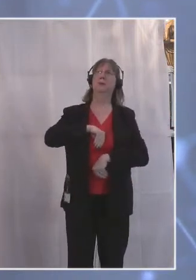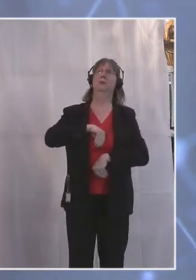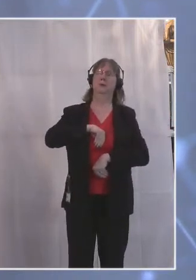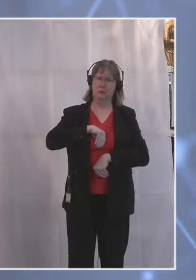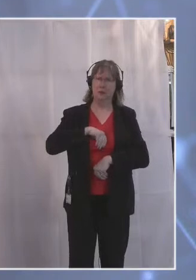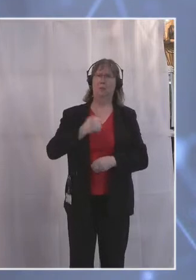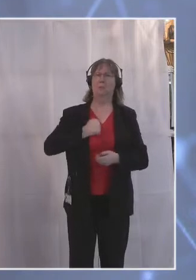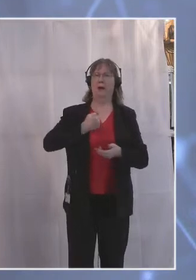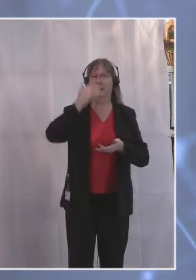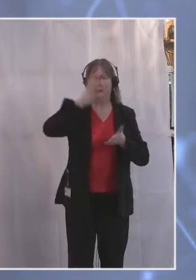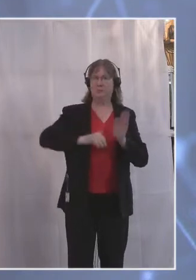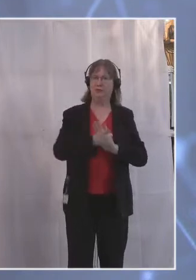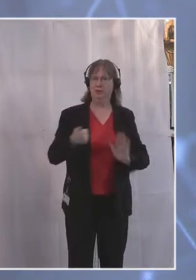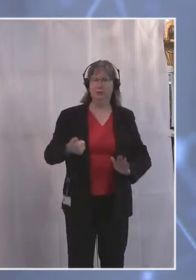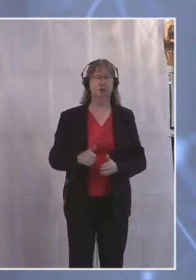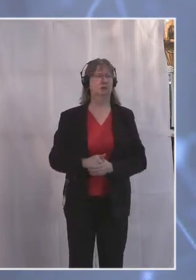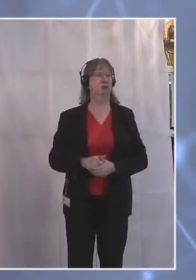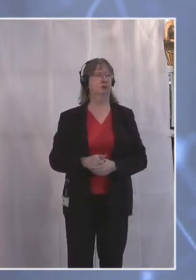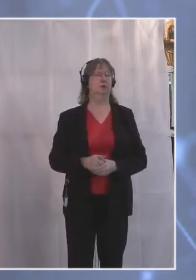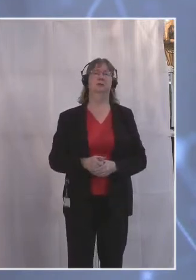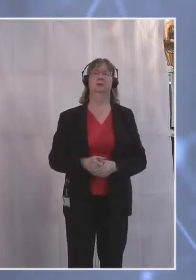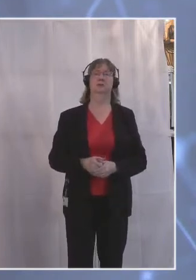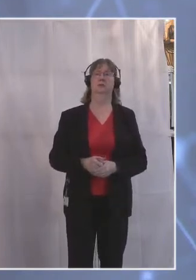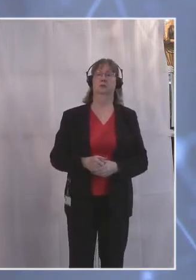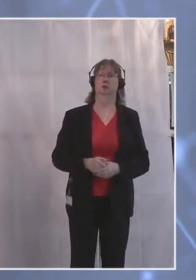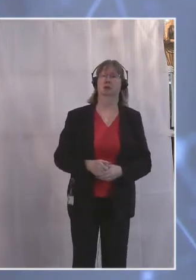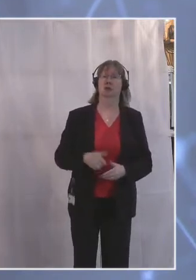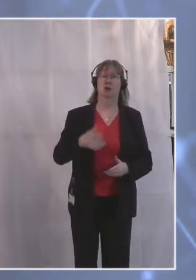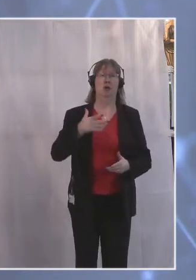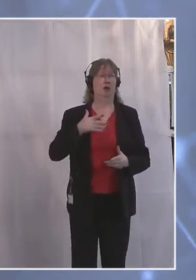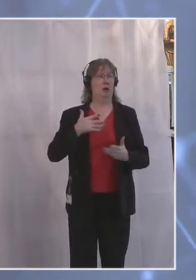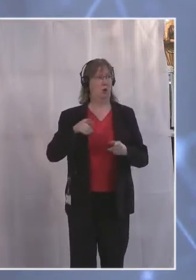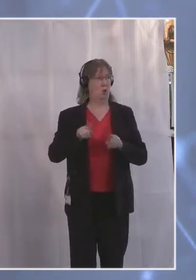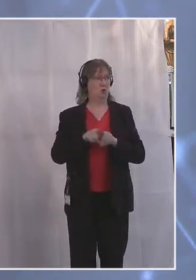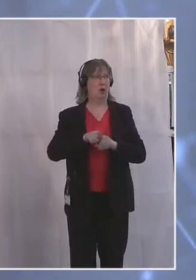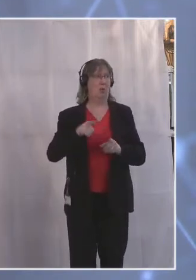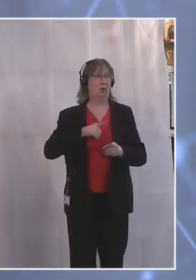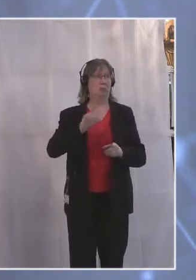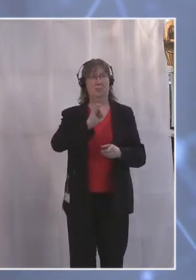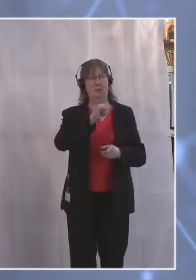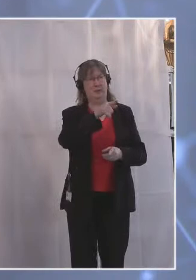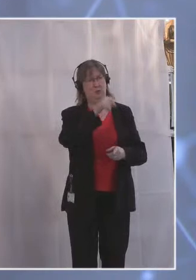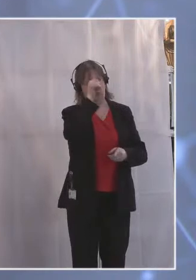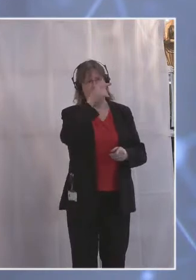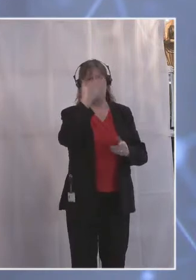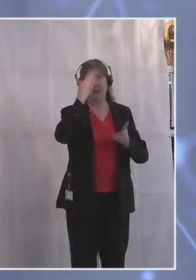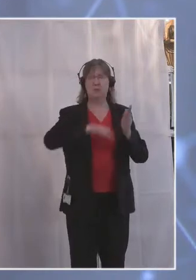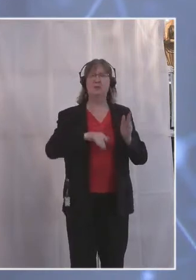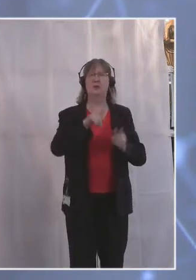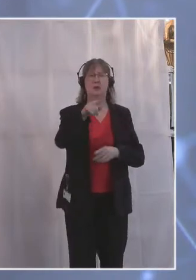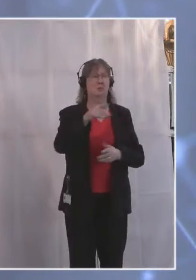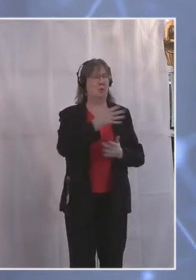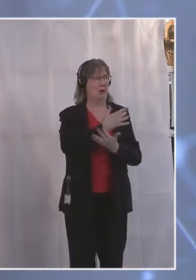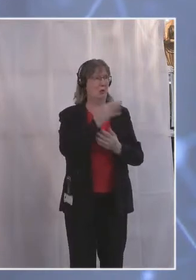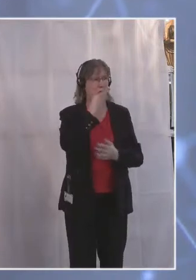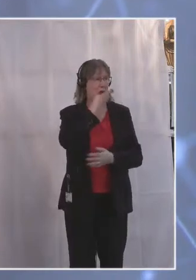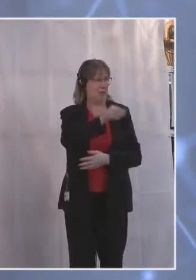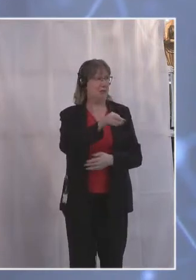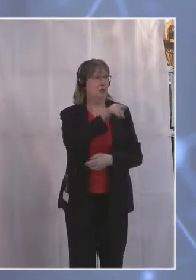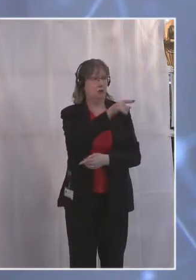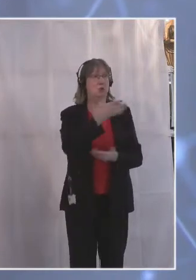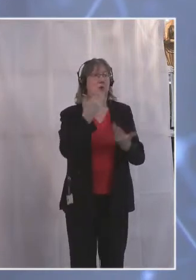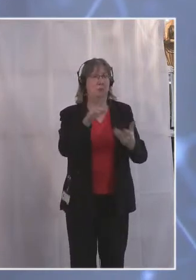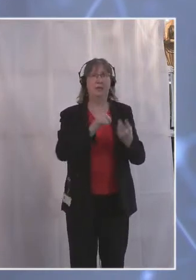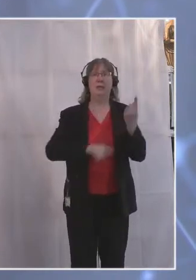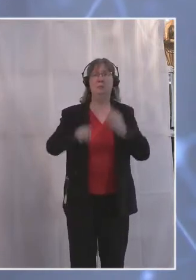and the experiences that I've had. And just to share some of those experiences, which again you might recognise, how many of us in this room have been